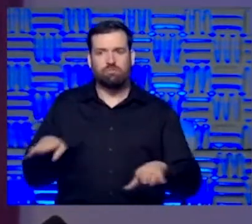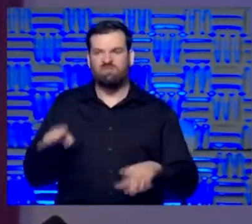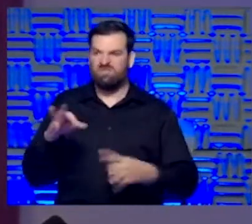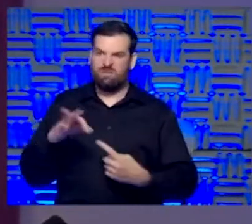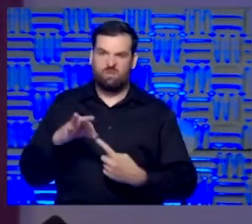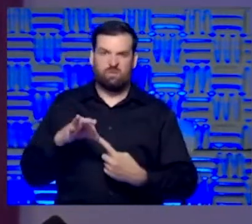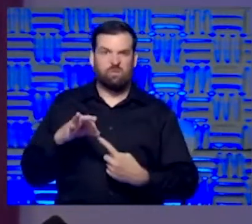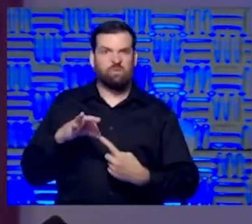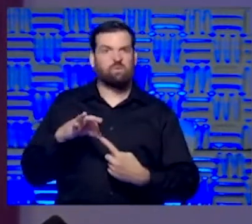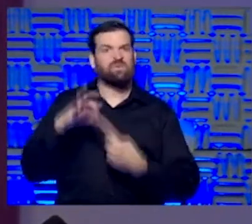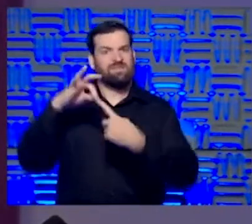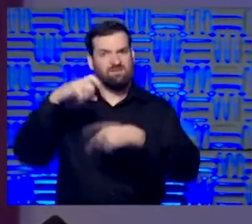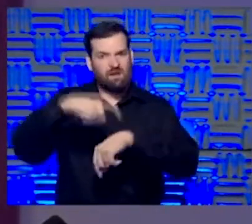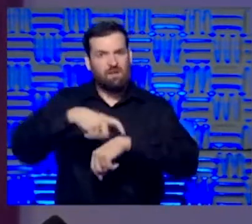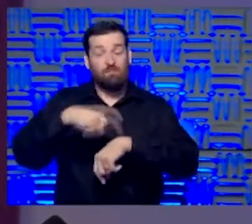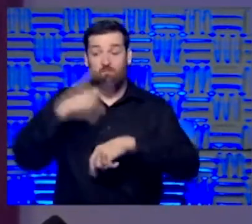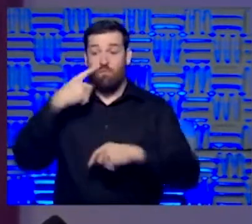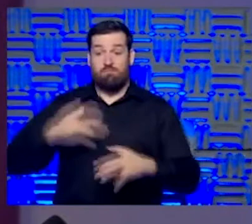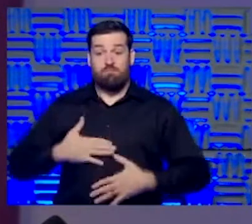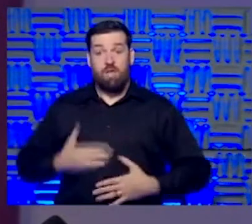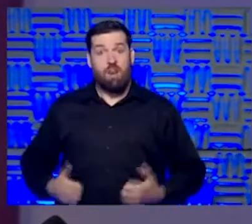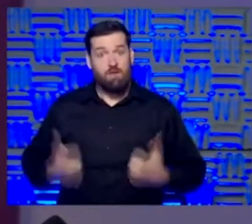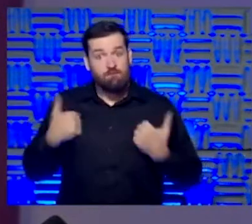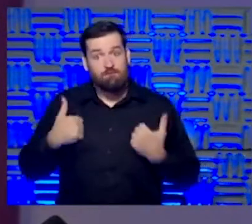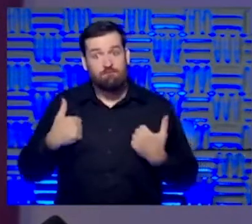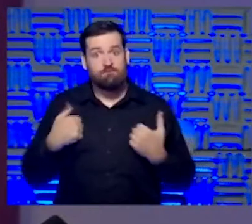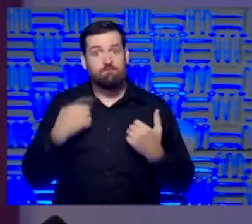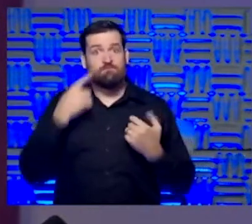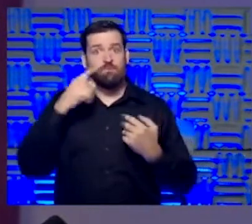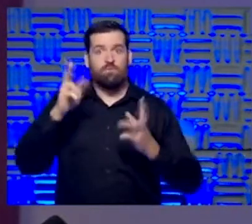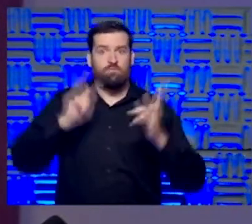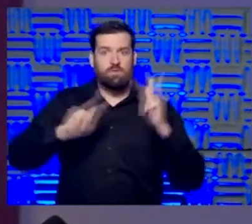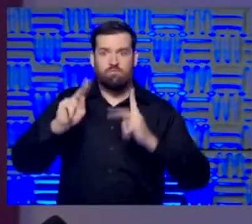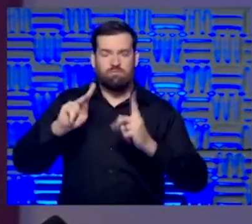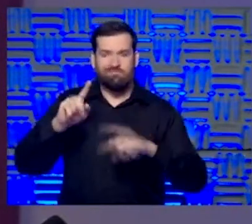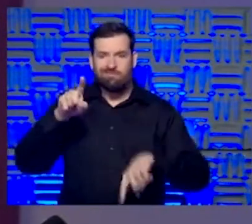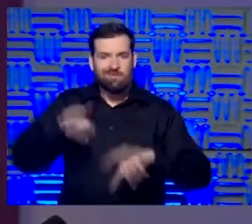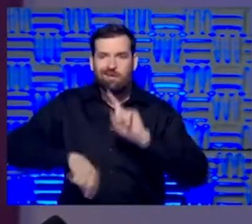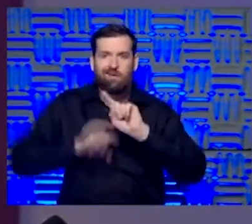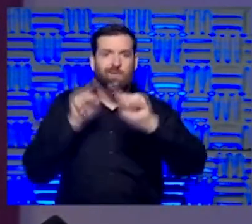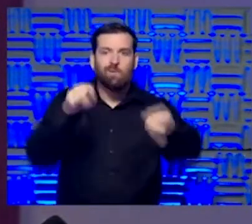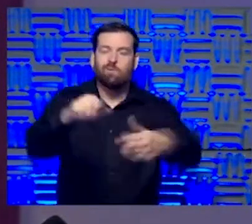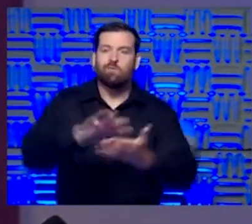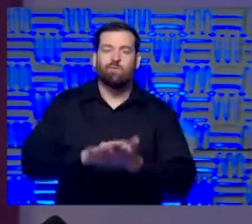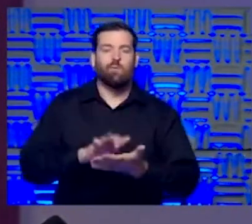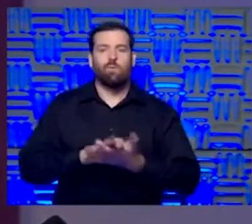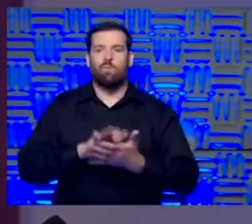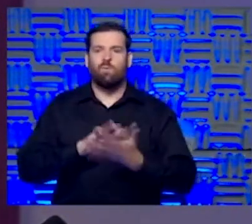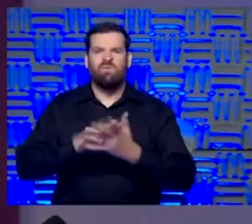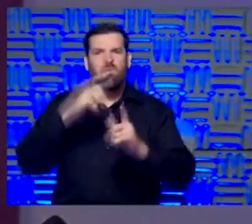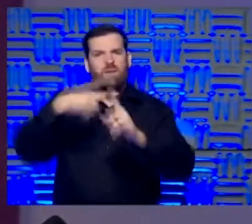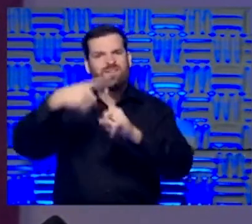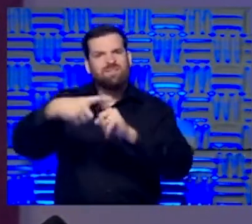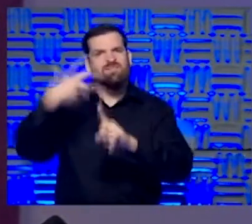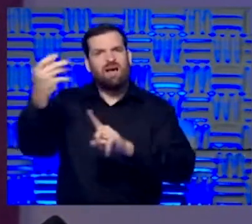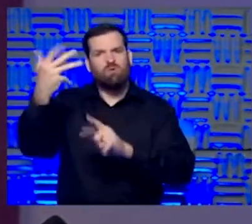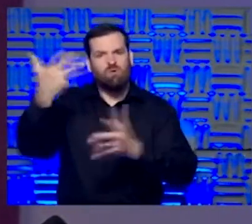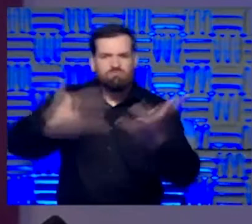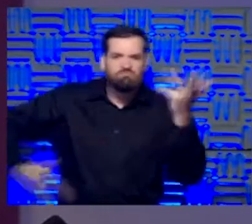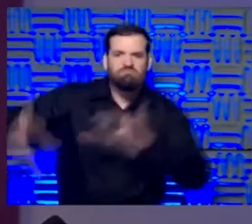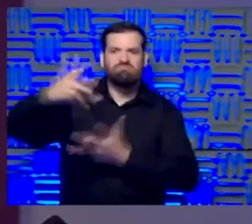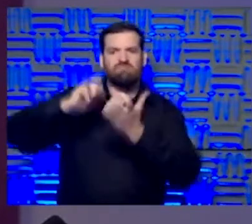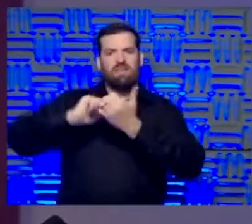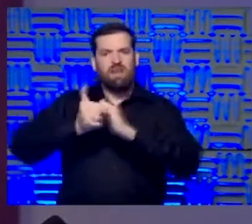unique period, at least in my lifetime, in terms of people not being able to go to school, have the positives of outdoor activities and